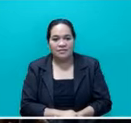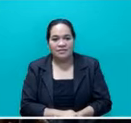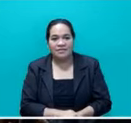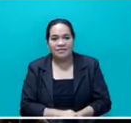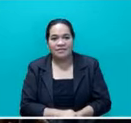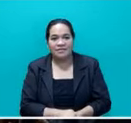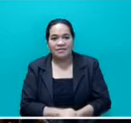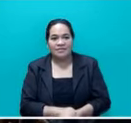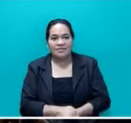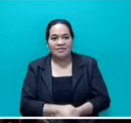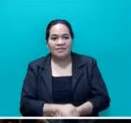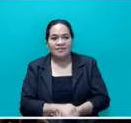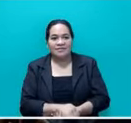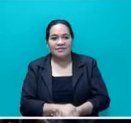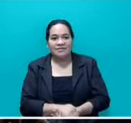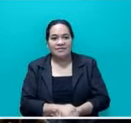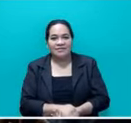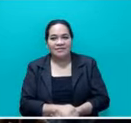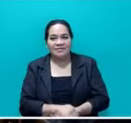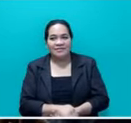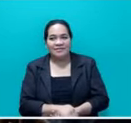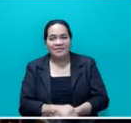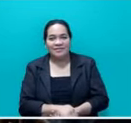We're still in part one.